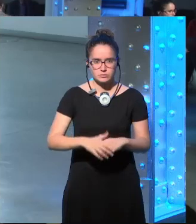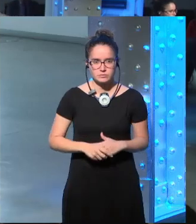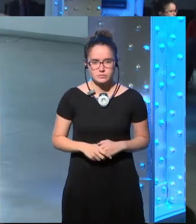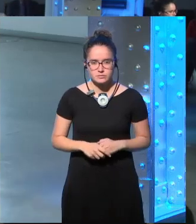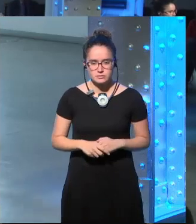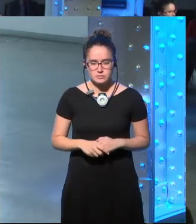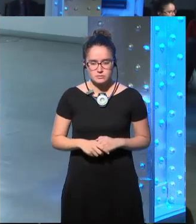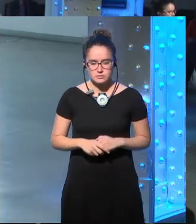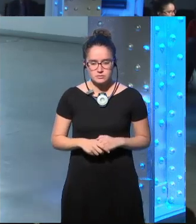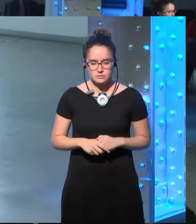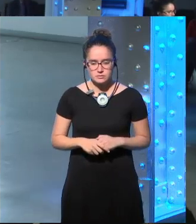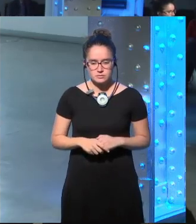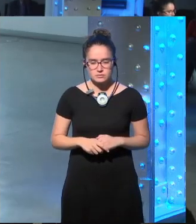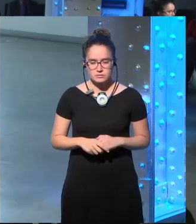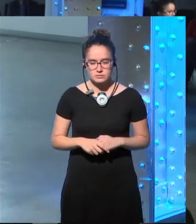second.